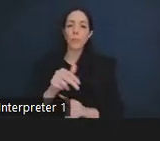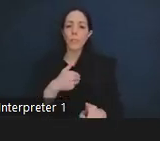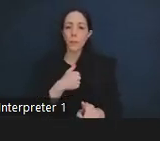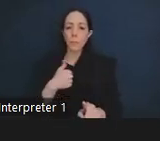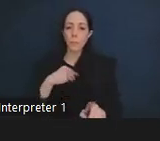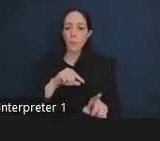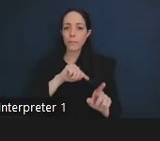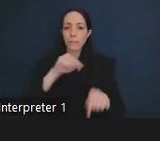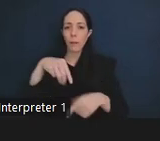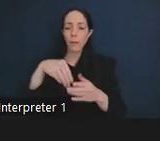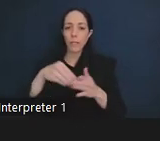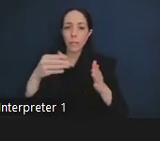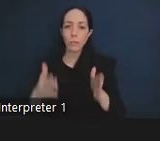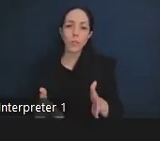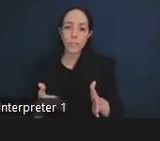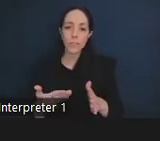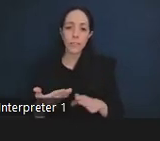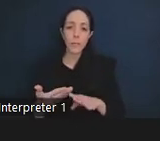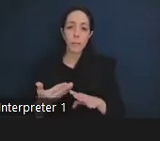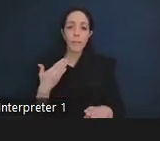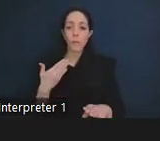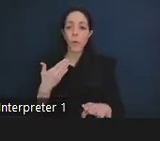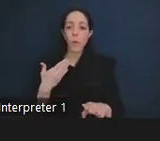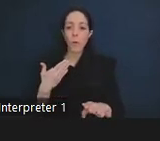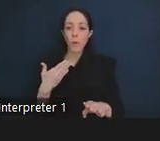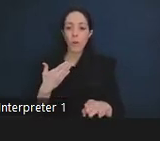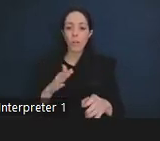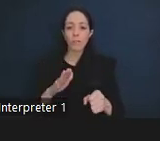in person before we go completely virtual.